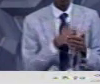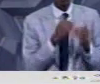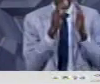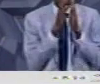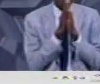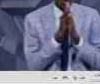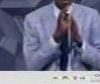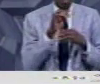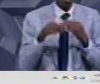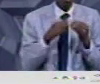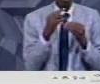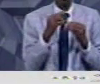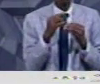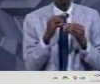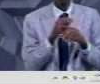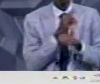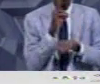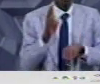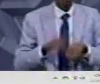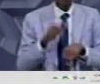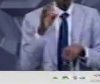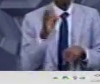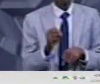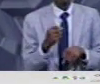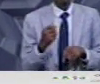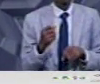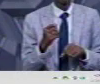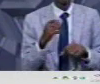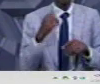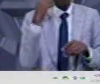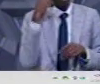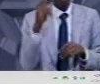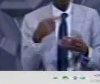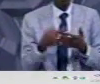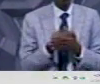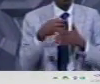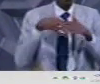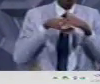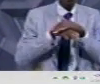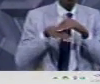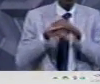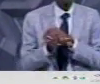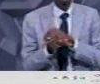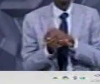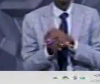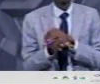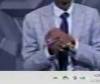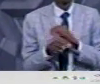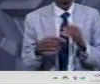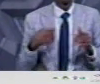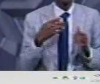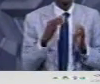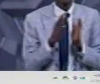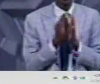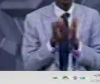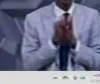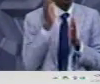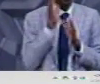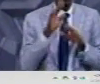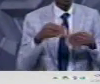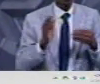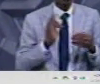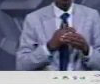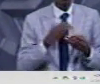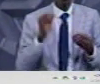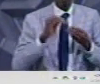laborers, zealous, fervent laborers, in the mighty name of Jesus. All that you have prayed for the church,